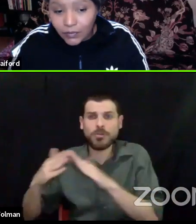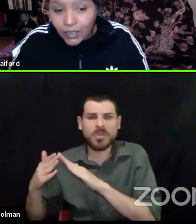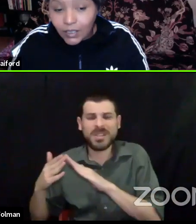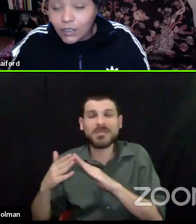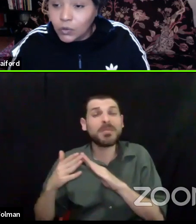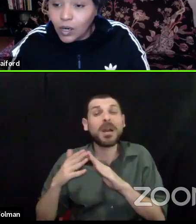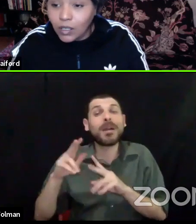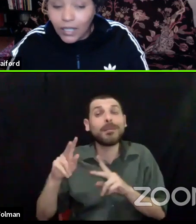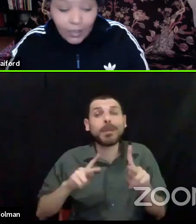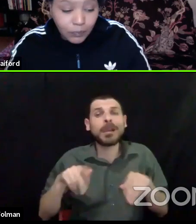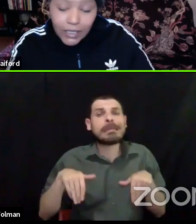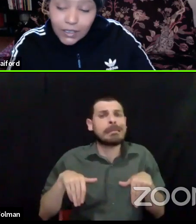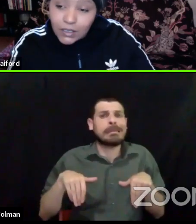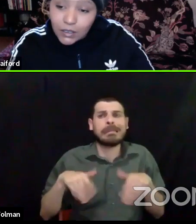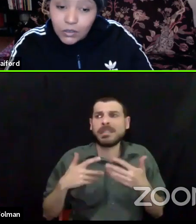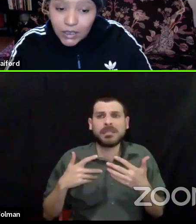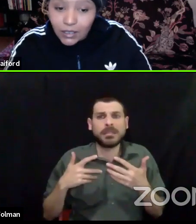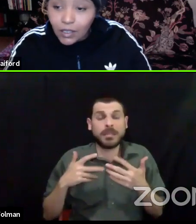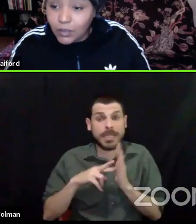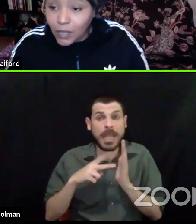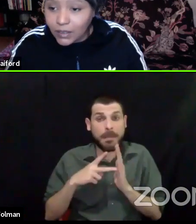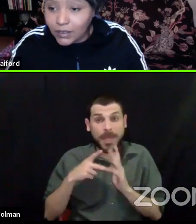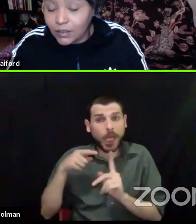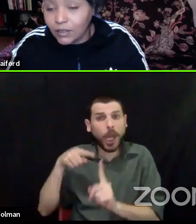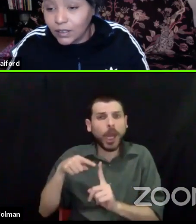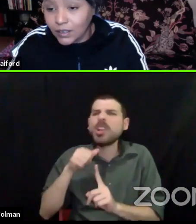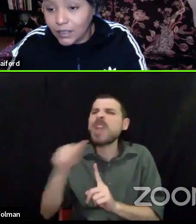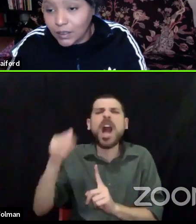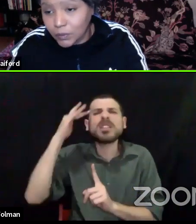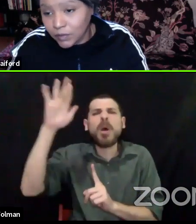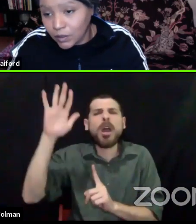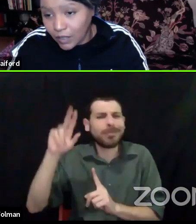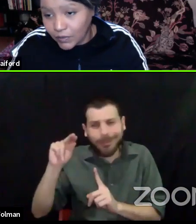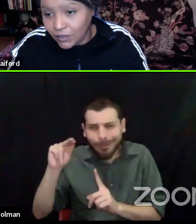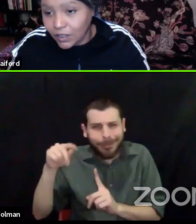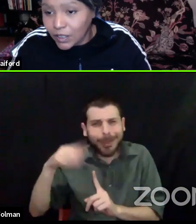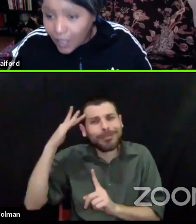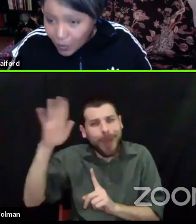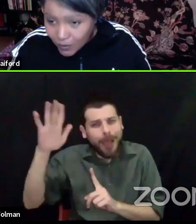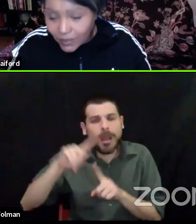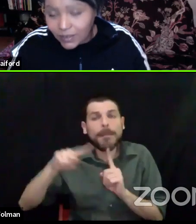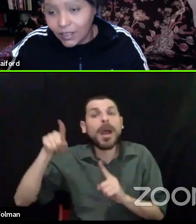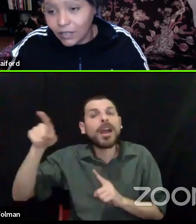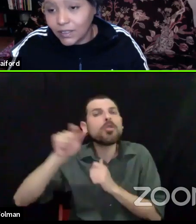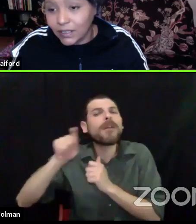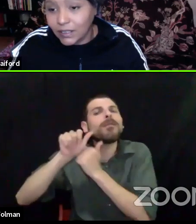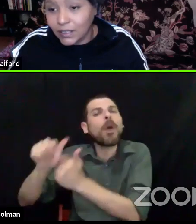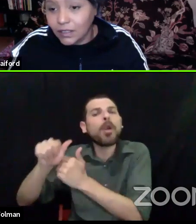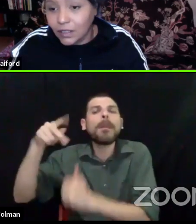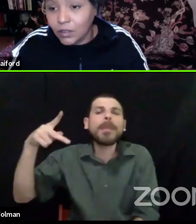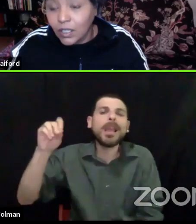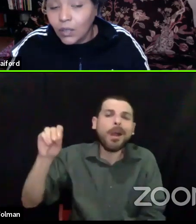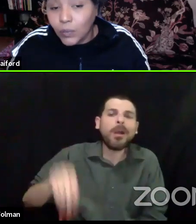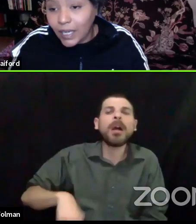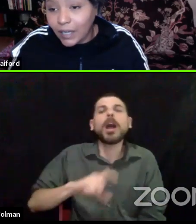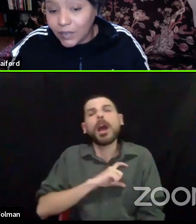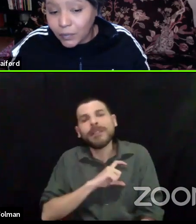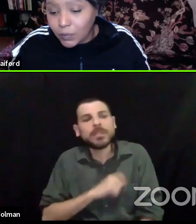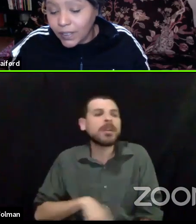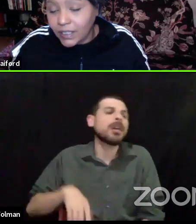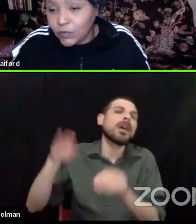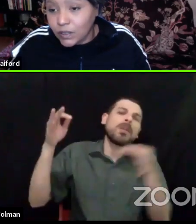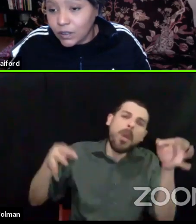innovative you are at making sure you check all the boxes on the lease that your parole officer or probation officer gets you. So we have